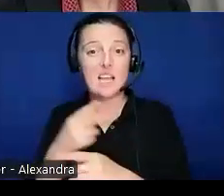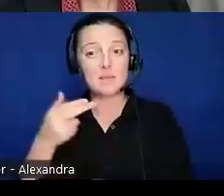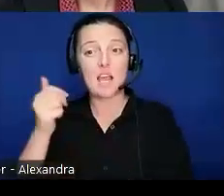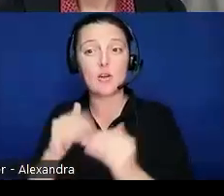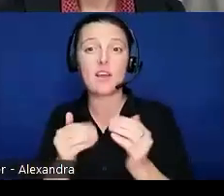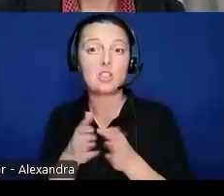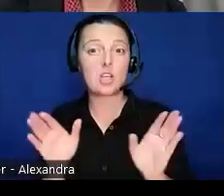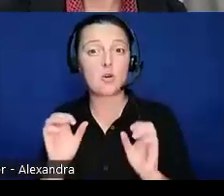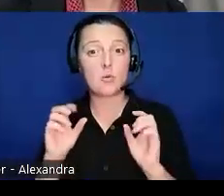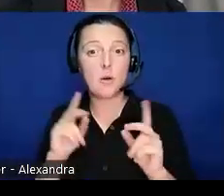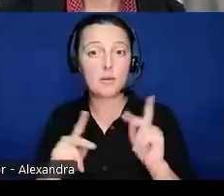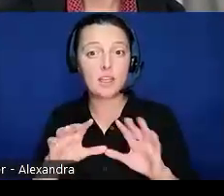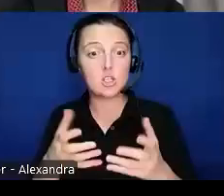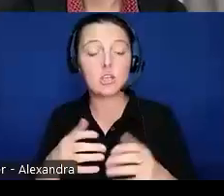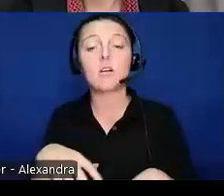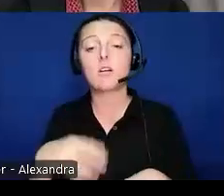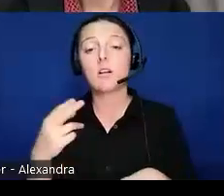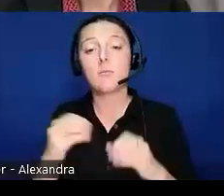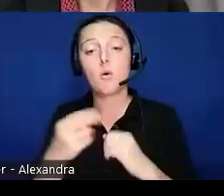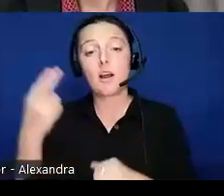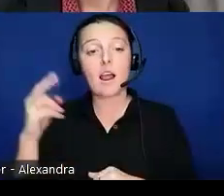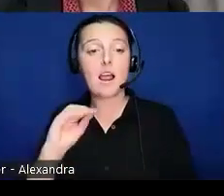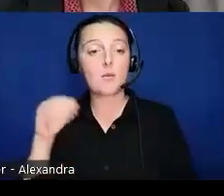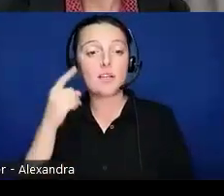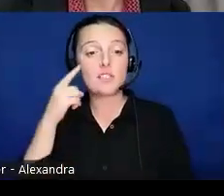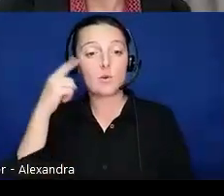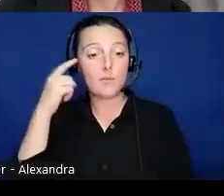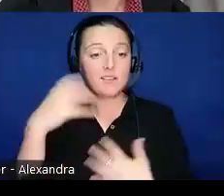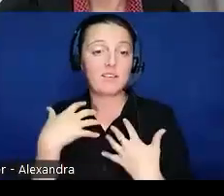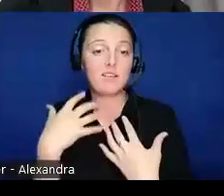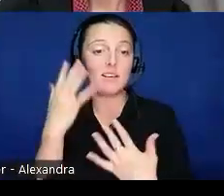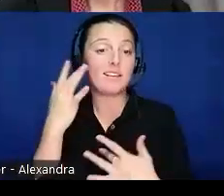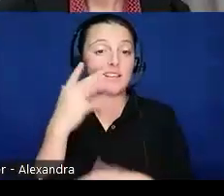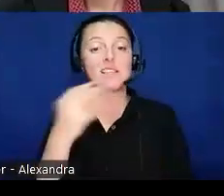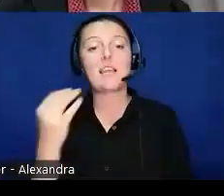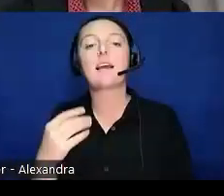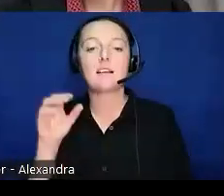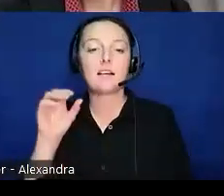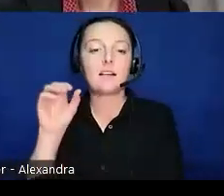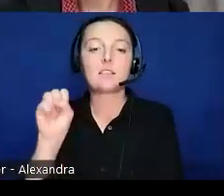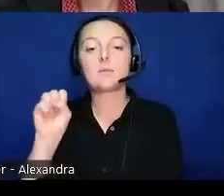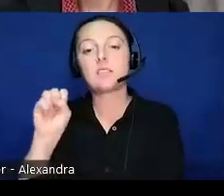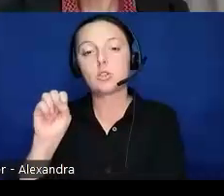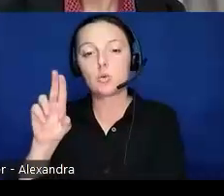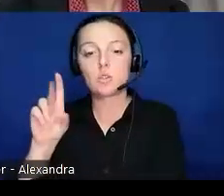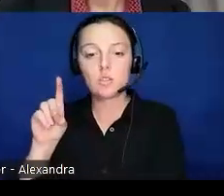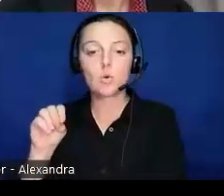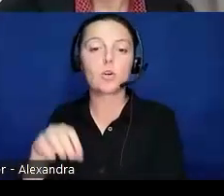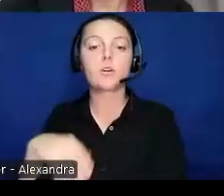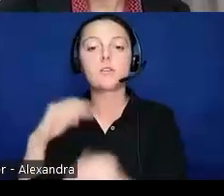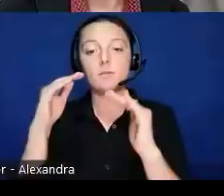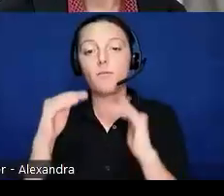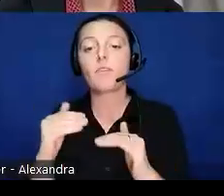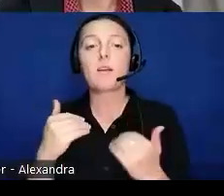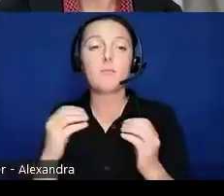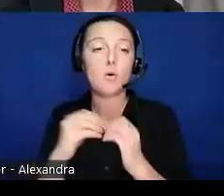and substance use disorders in the unsheltered population compared to sheltered individuals, higher chances of incarceration between these two